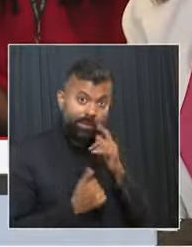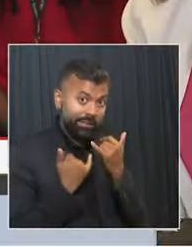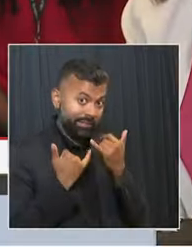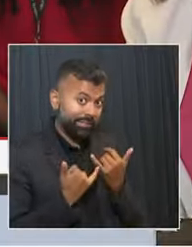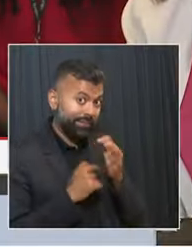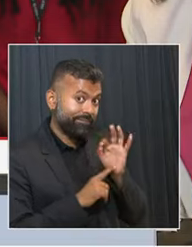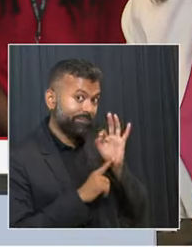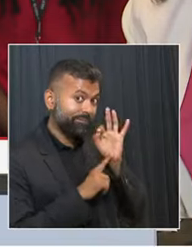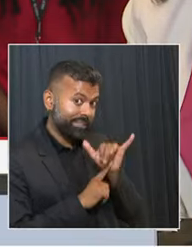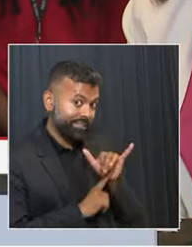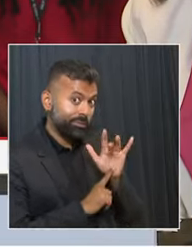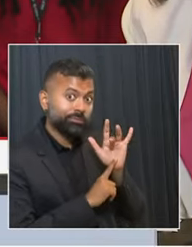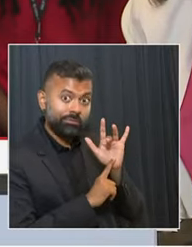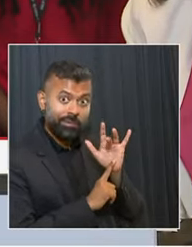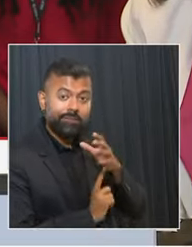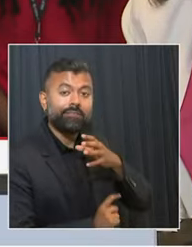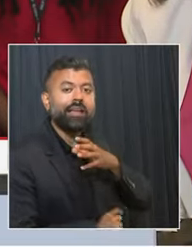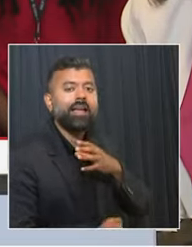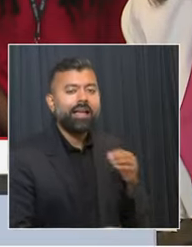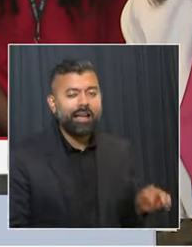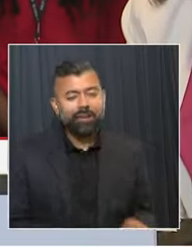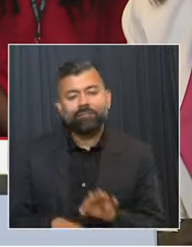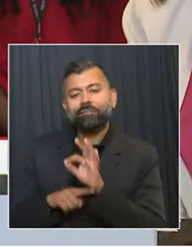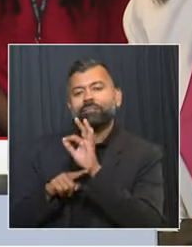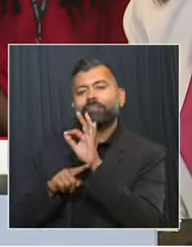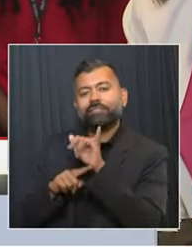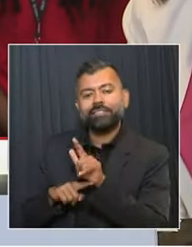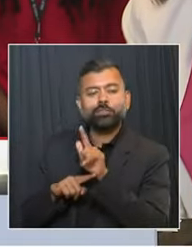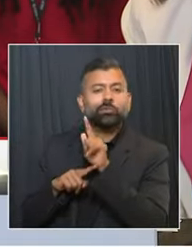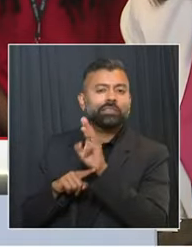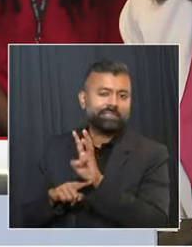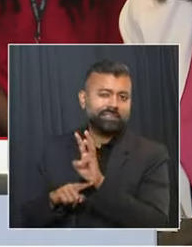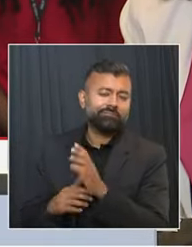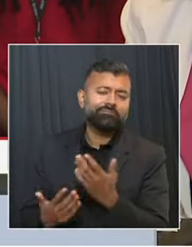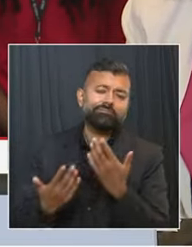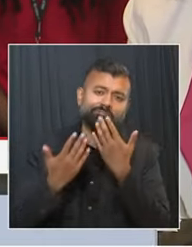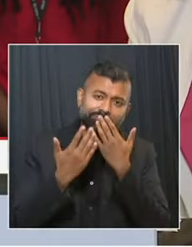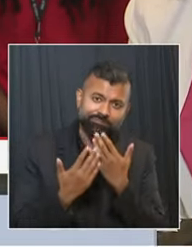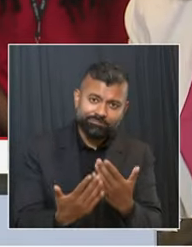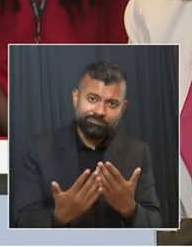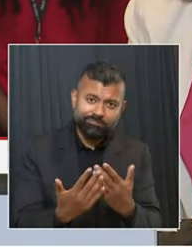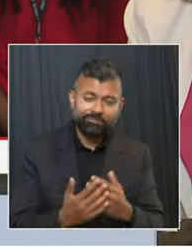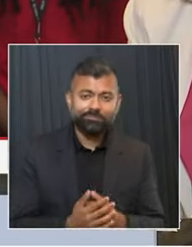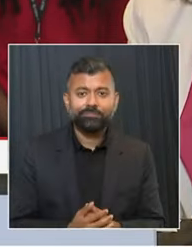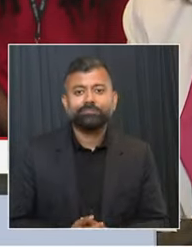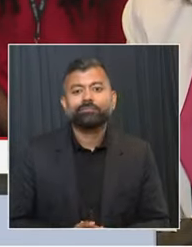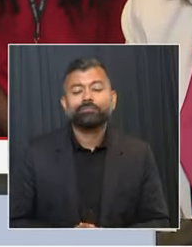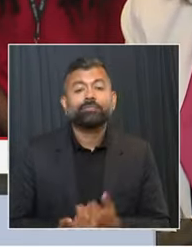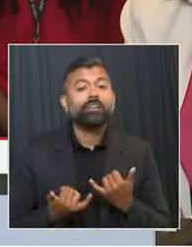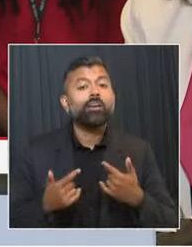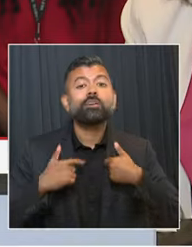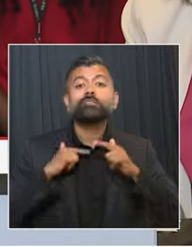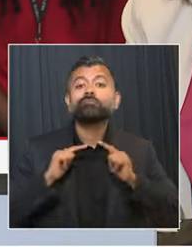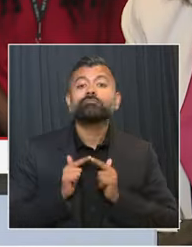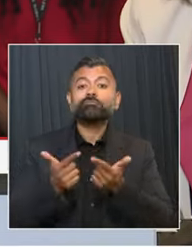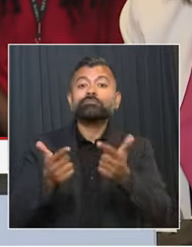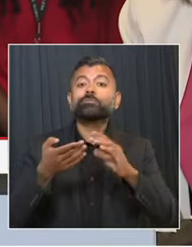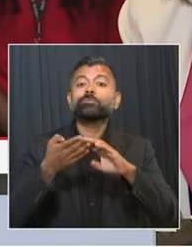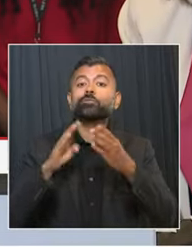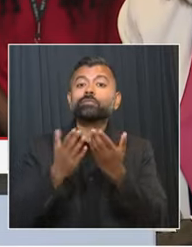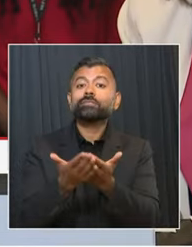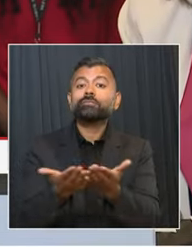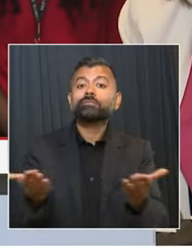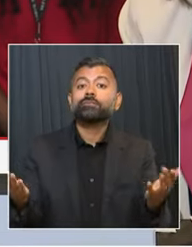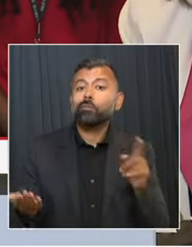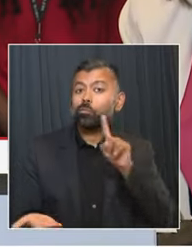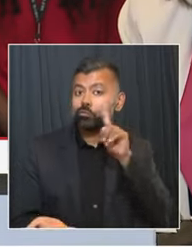our 26 proposal. So I will be open to any questions you have. I note that there are 11 council